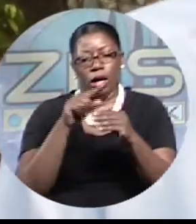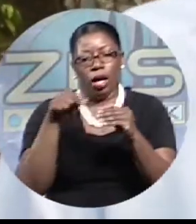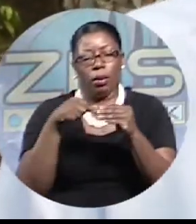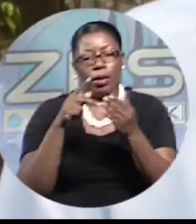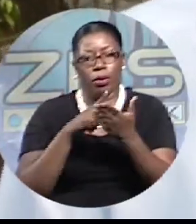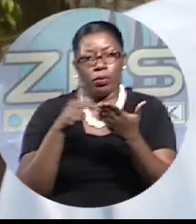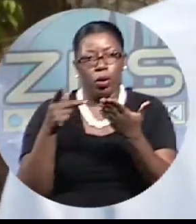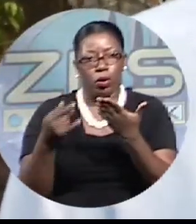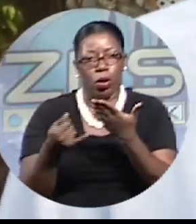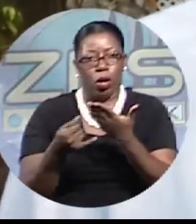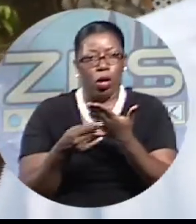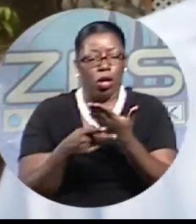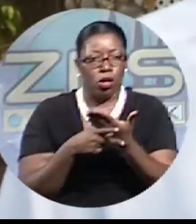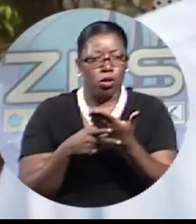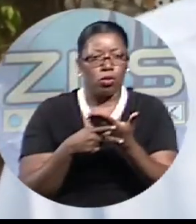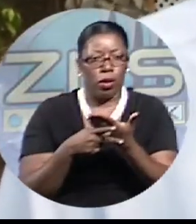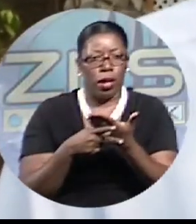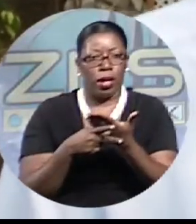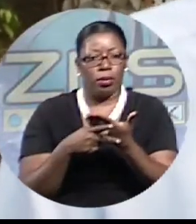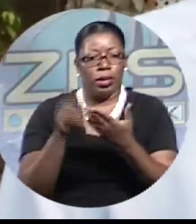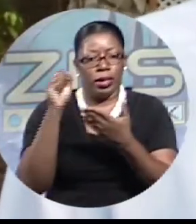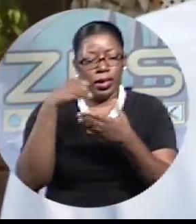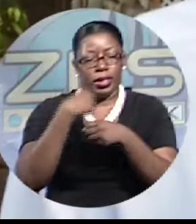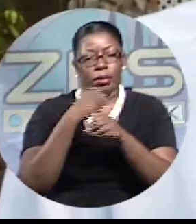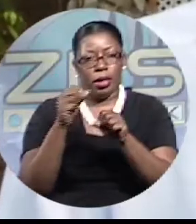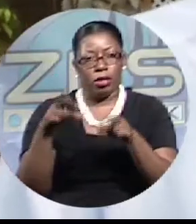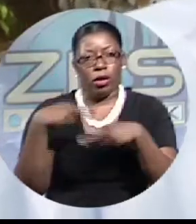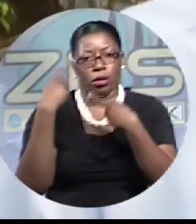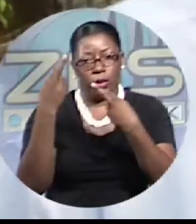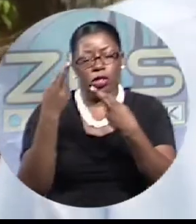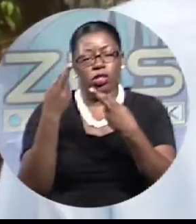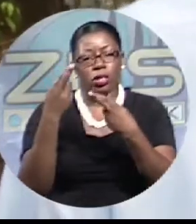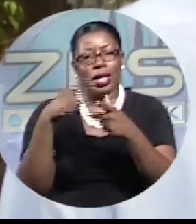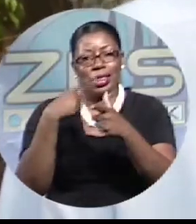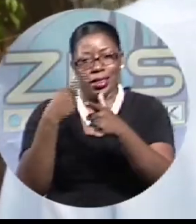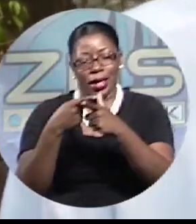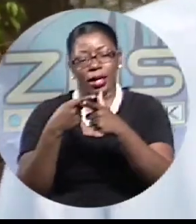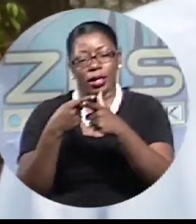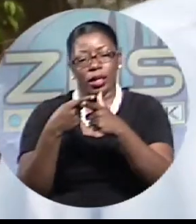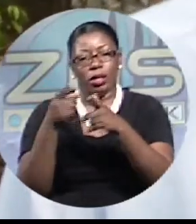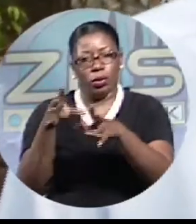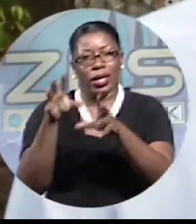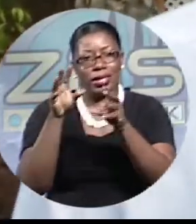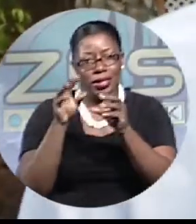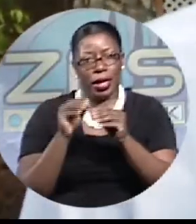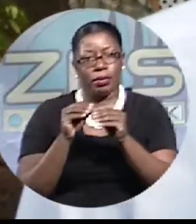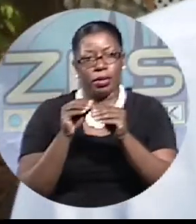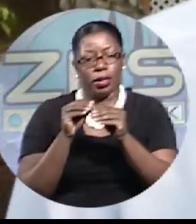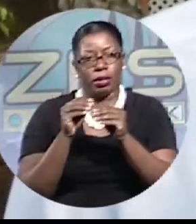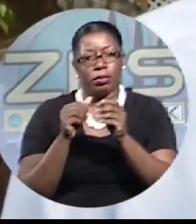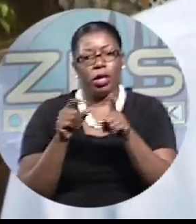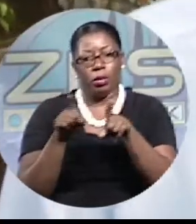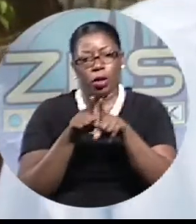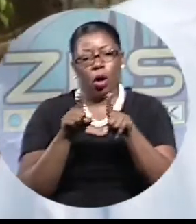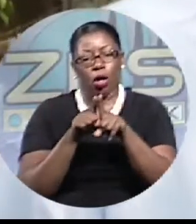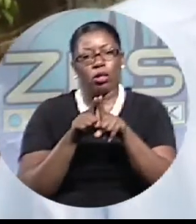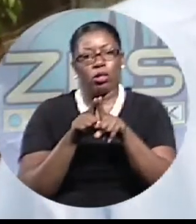make recommendations which we accepted. And recently they've also been